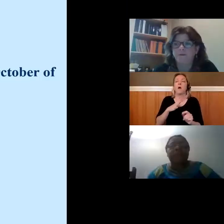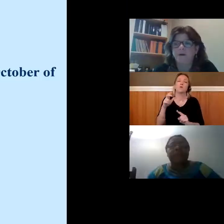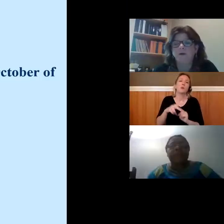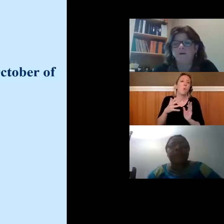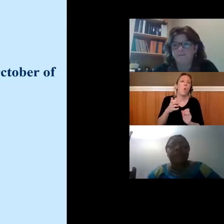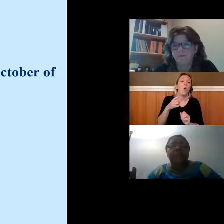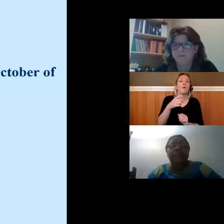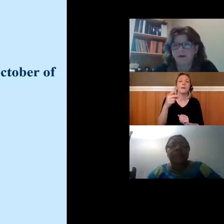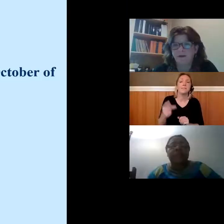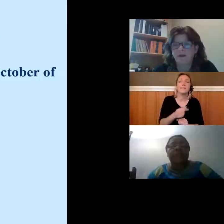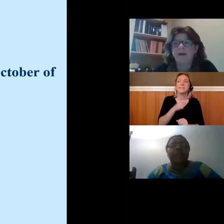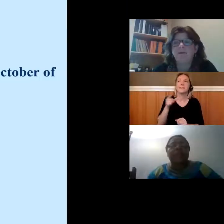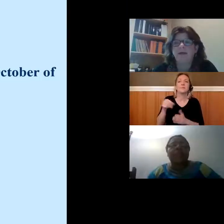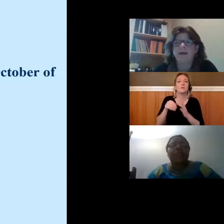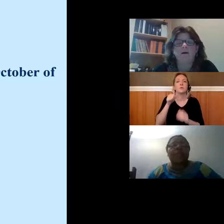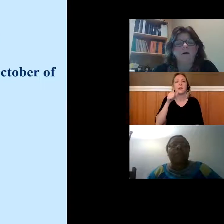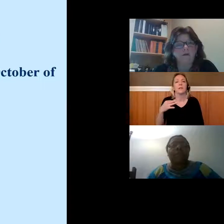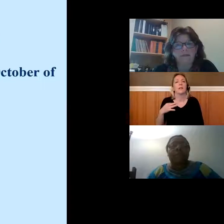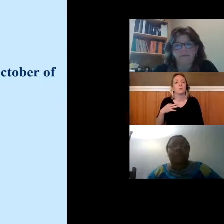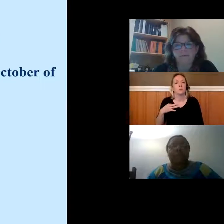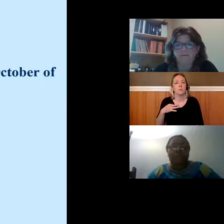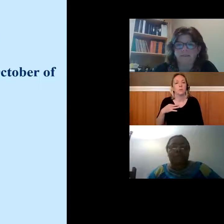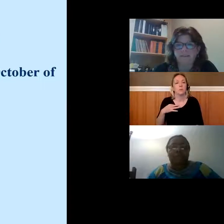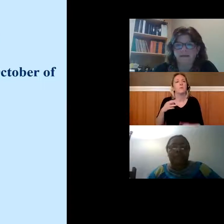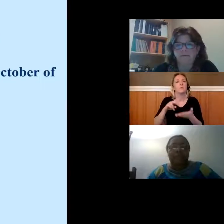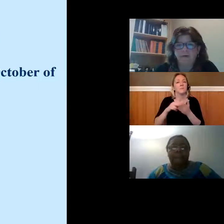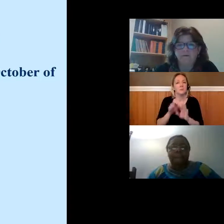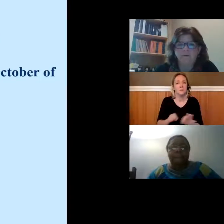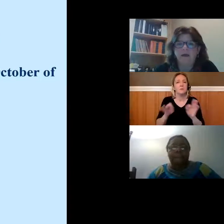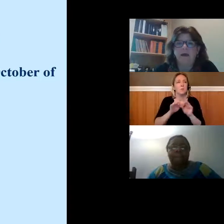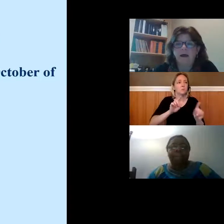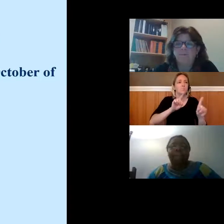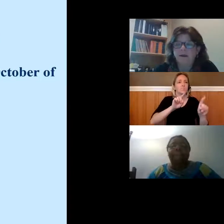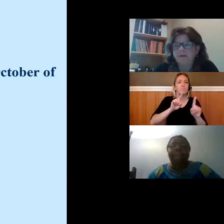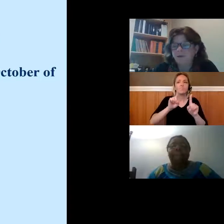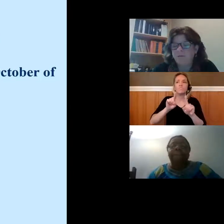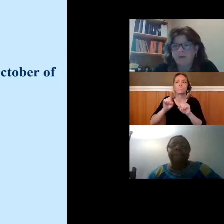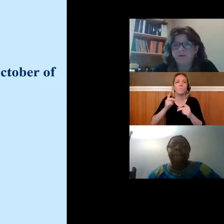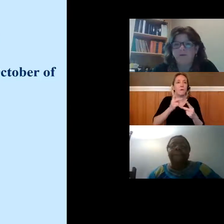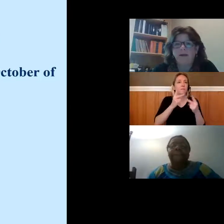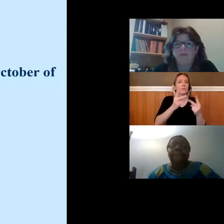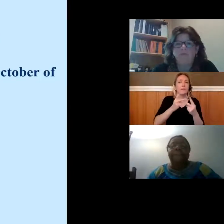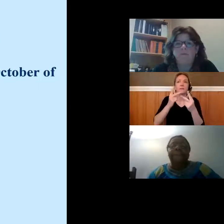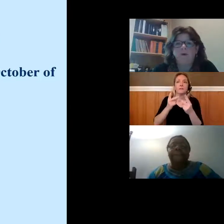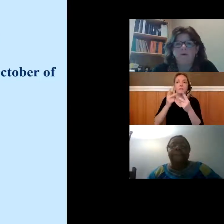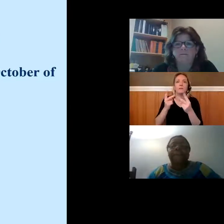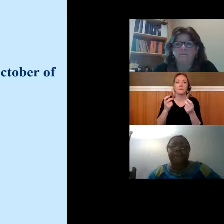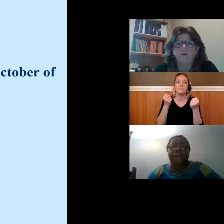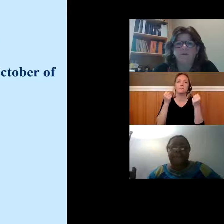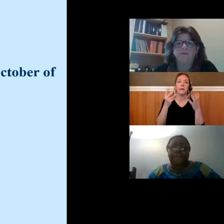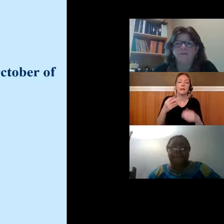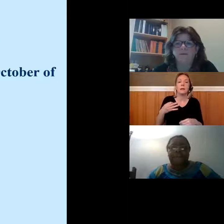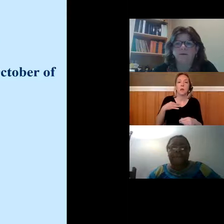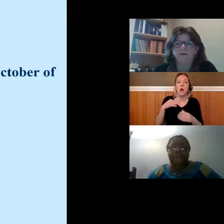different providers, check out all the different services that are available, and you may need to apply to more than one service